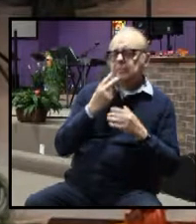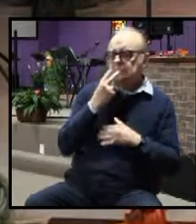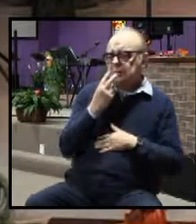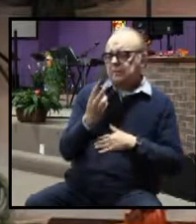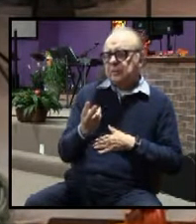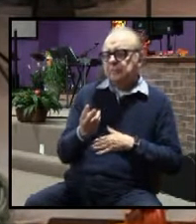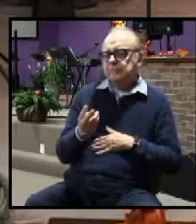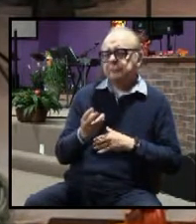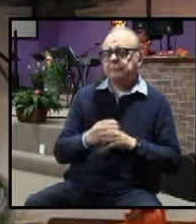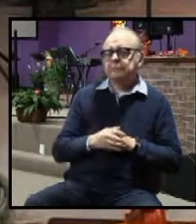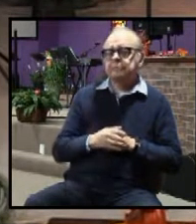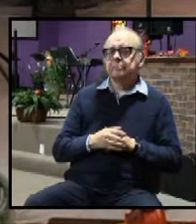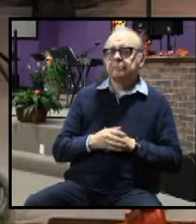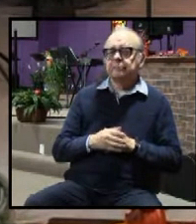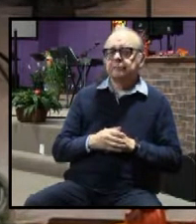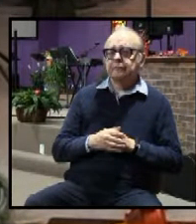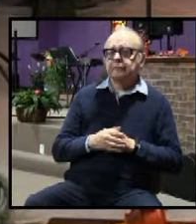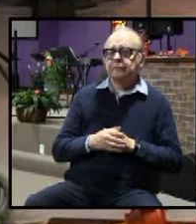You see,